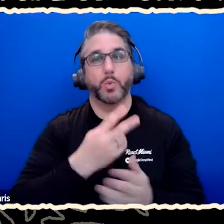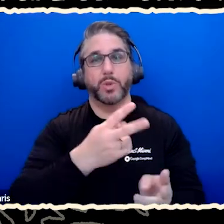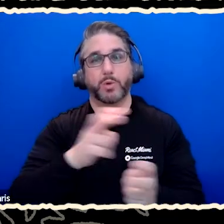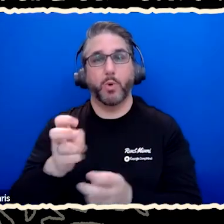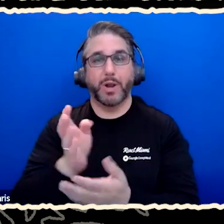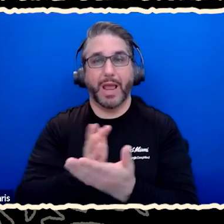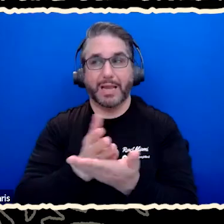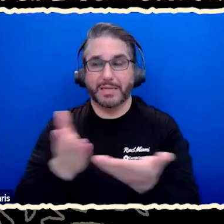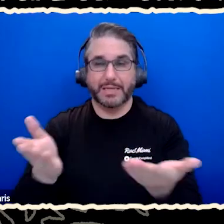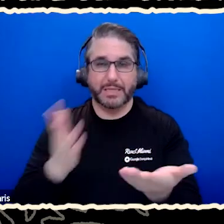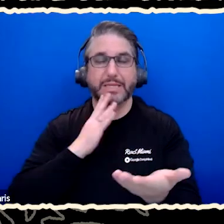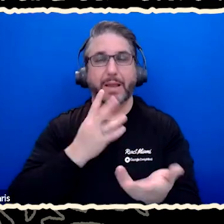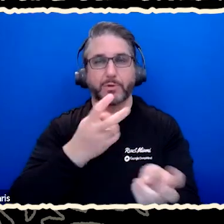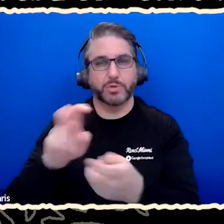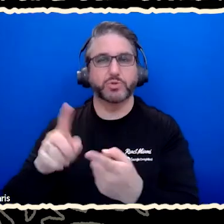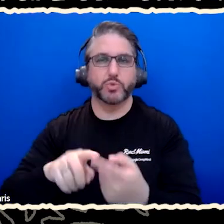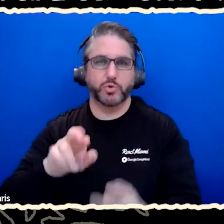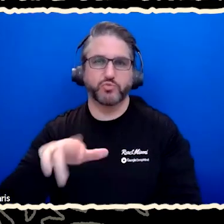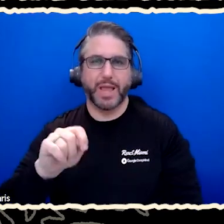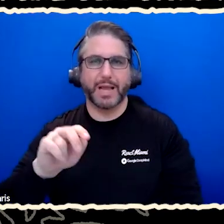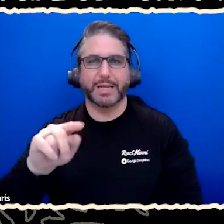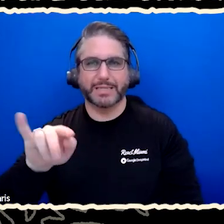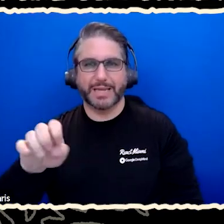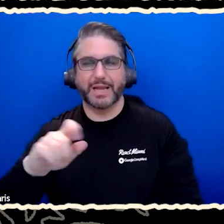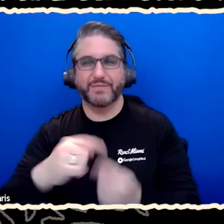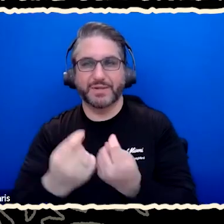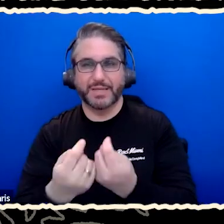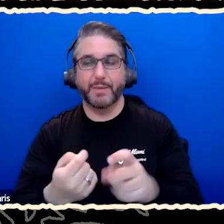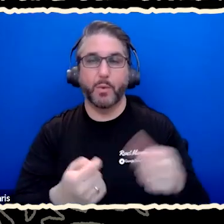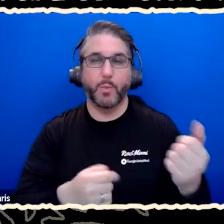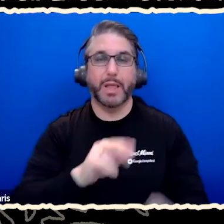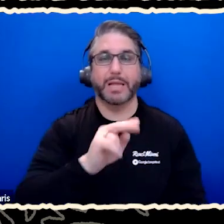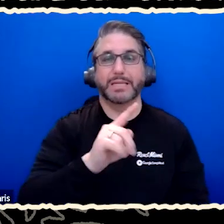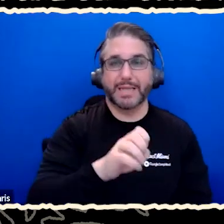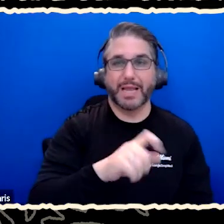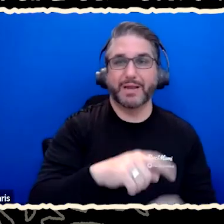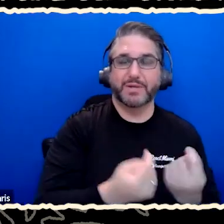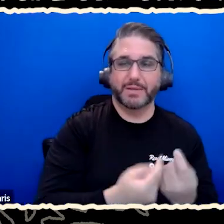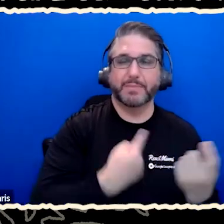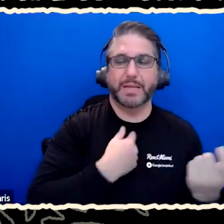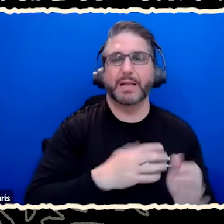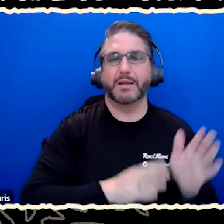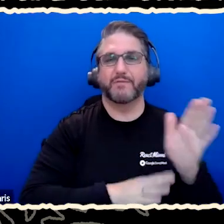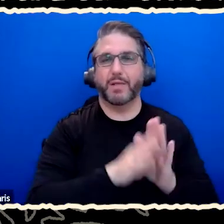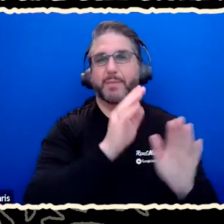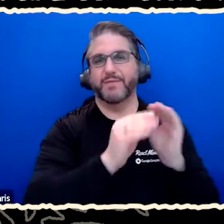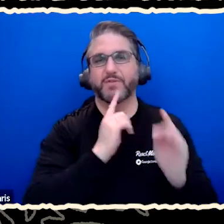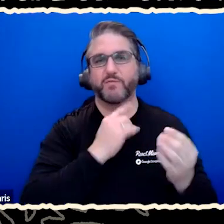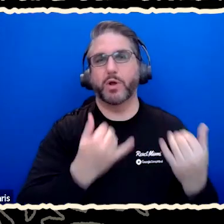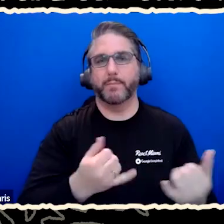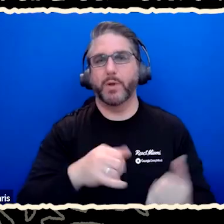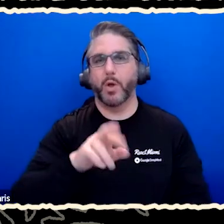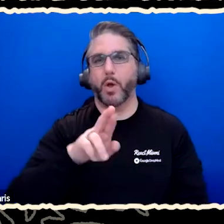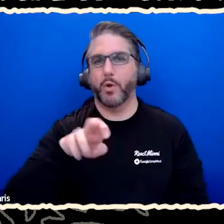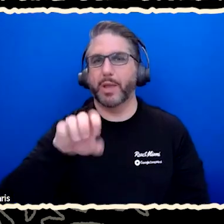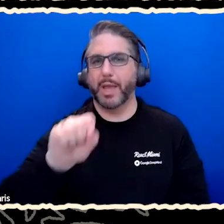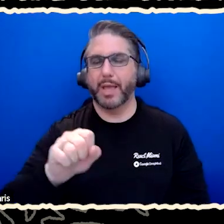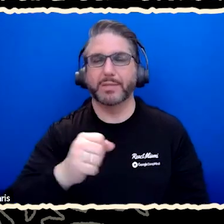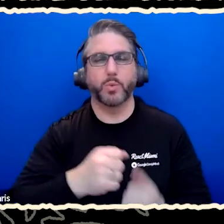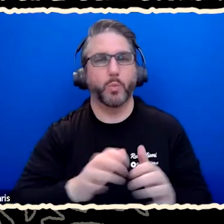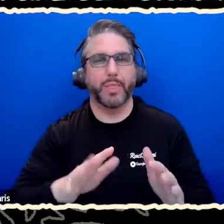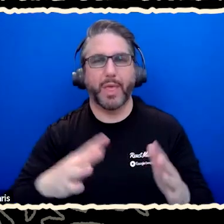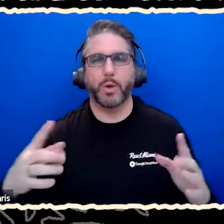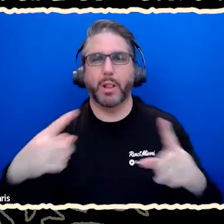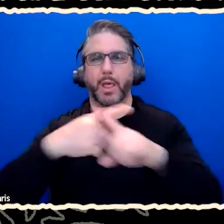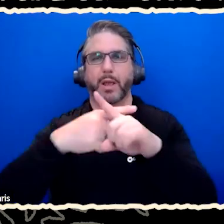be transitioned to the React Native team, while the native teams can still develop features or fixes to the remaining areas without colliding with the